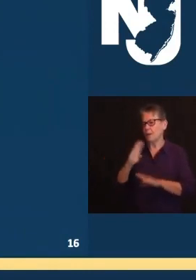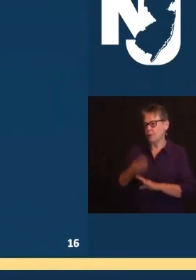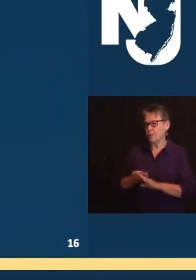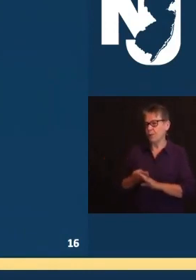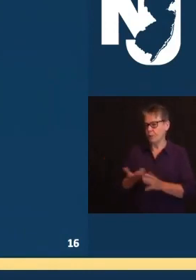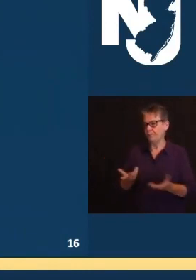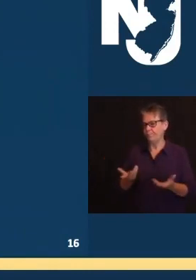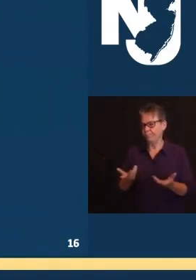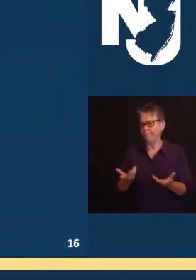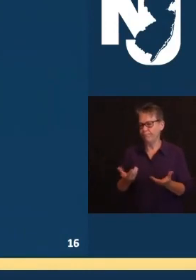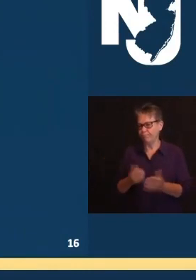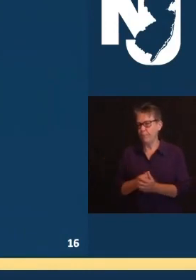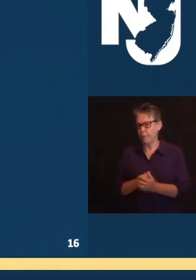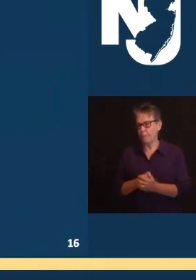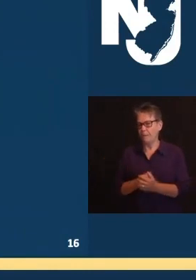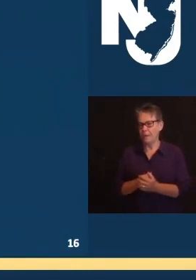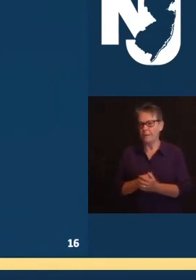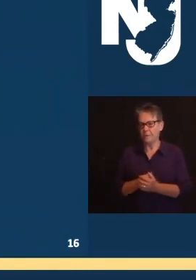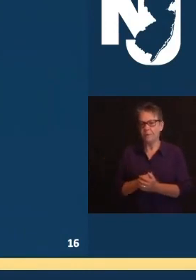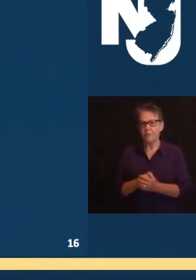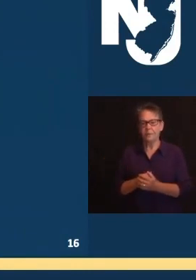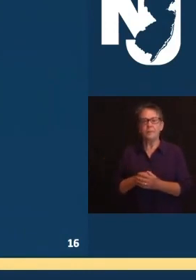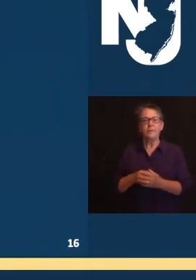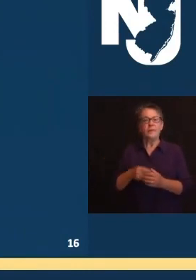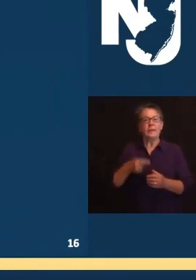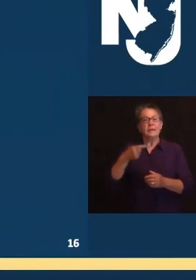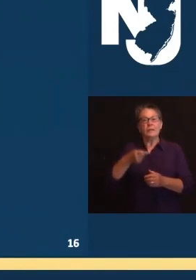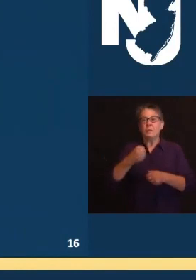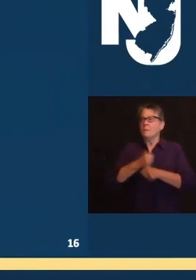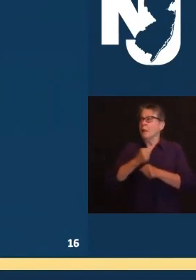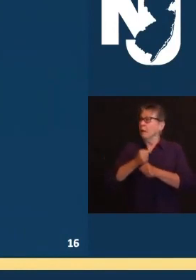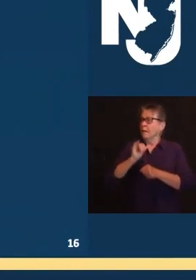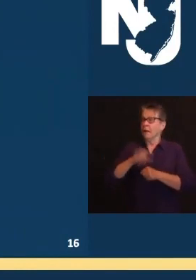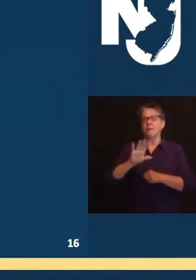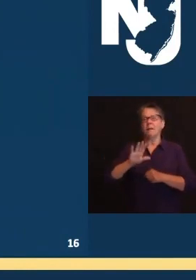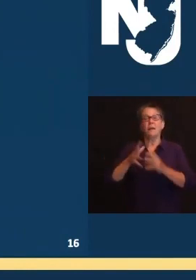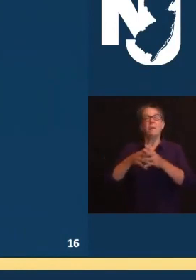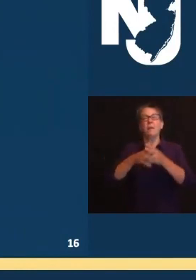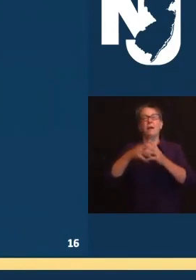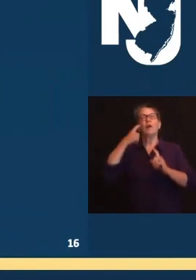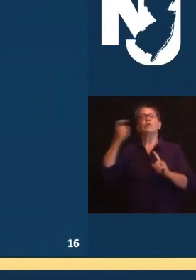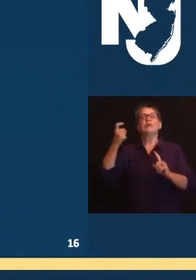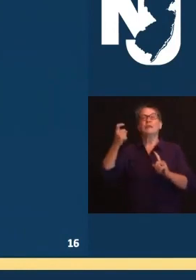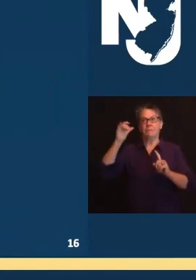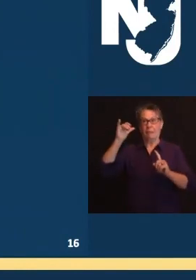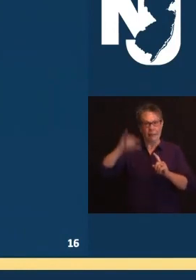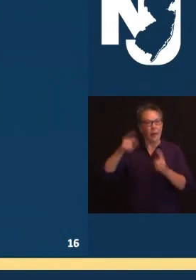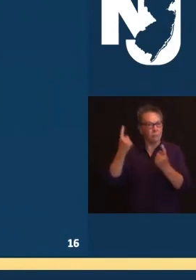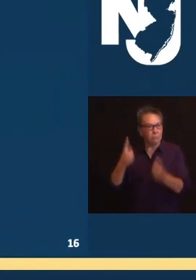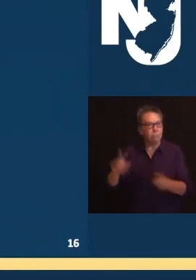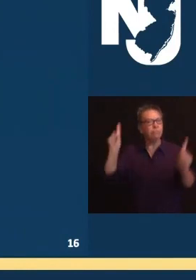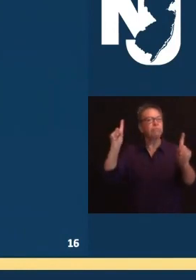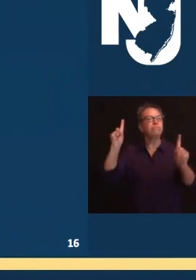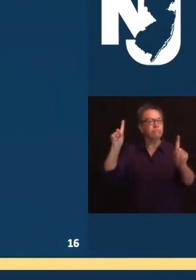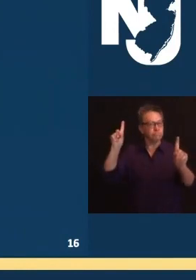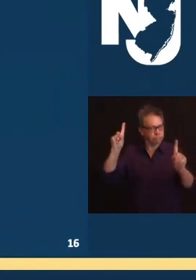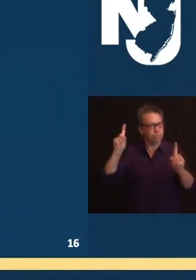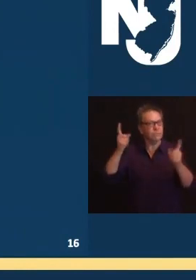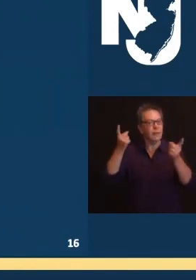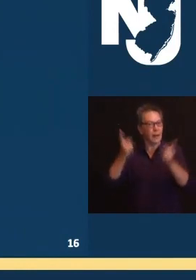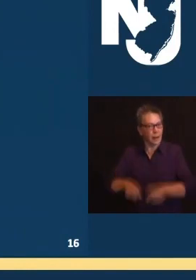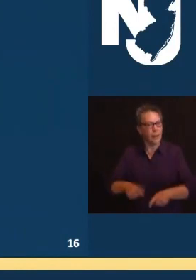American dream come true. We are blessed that she did it as a member of our family. And again, may God bless and watch over her soul